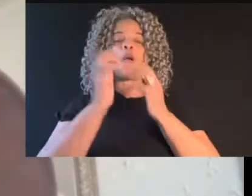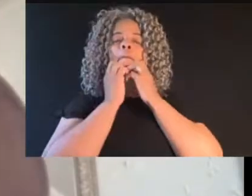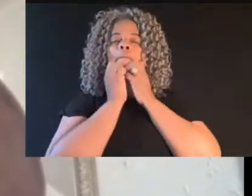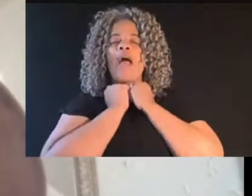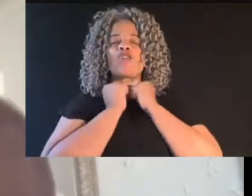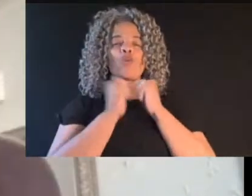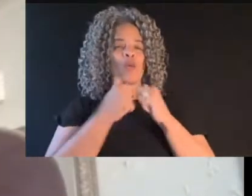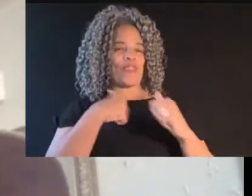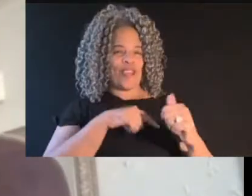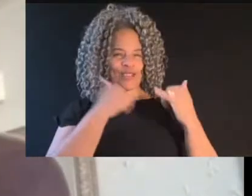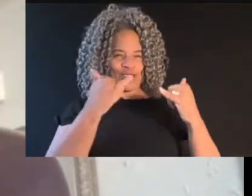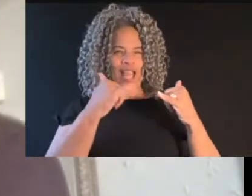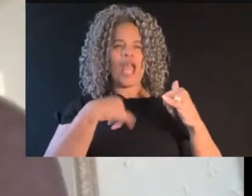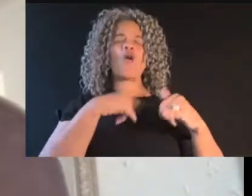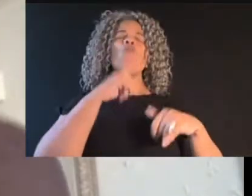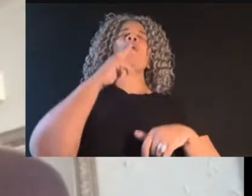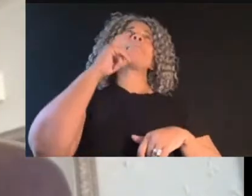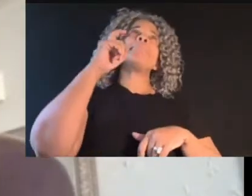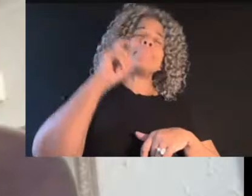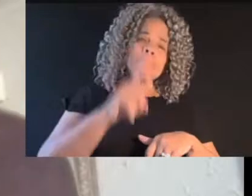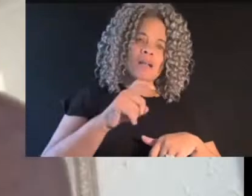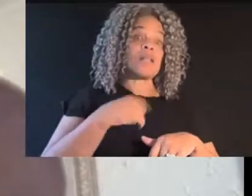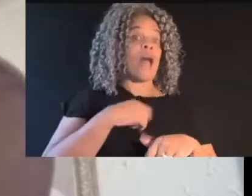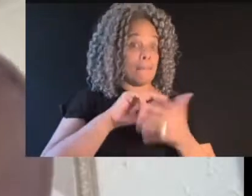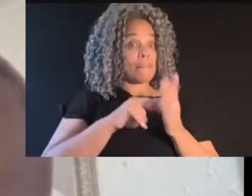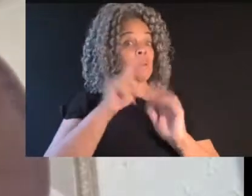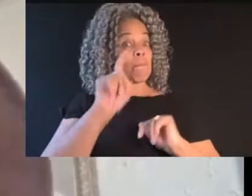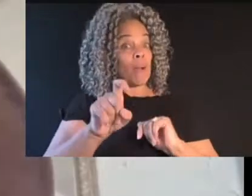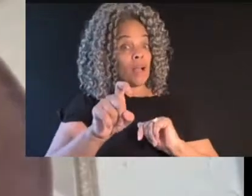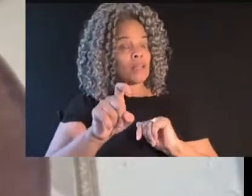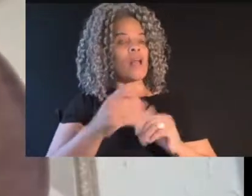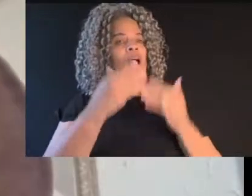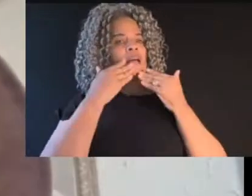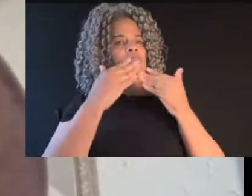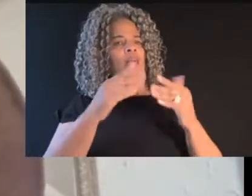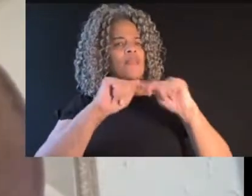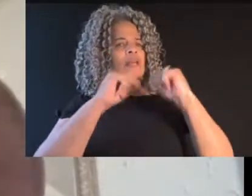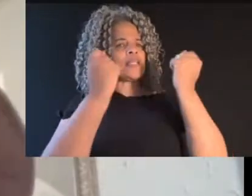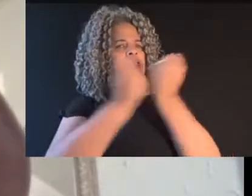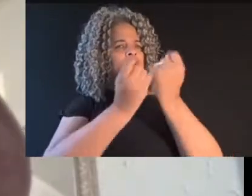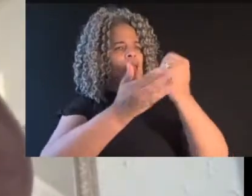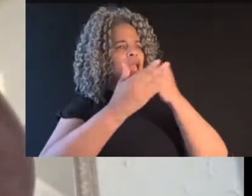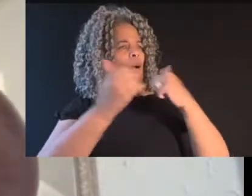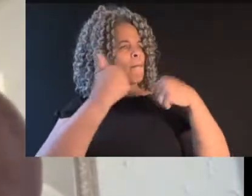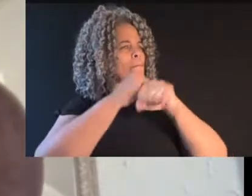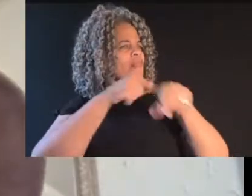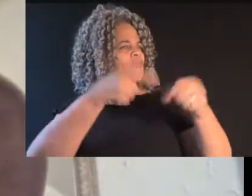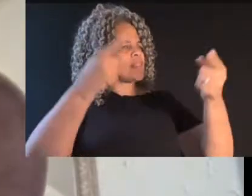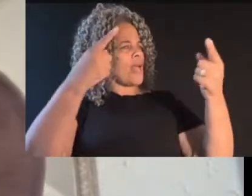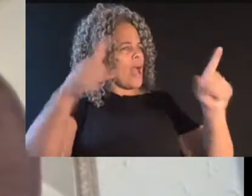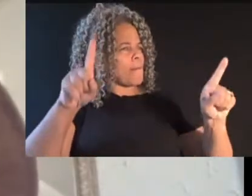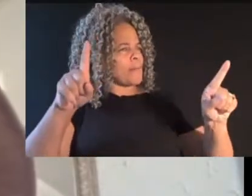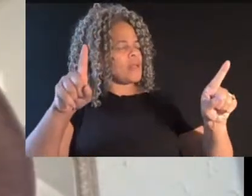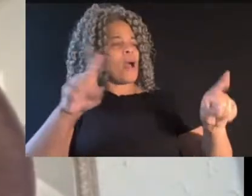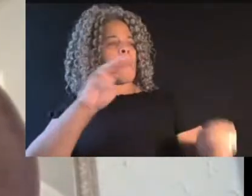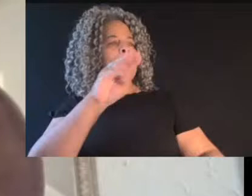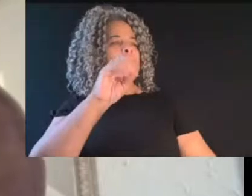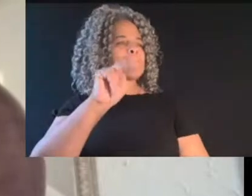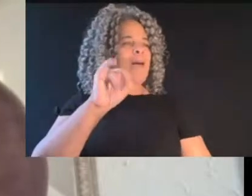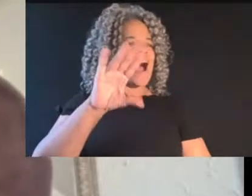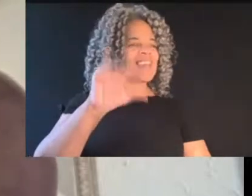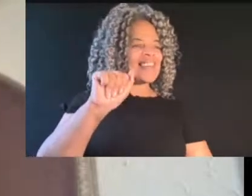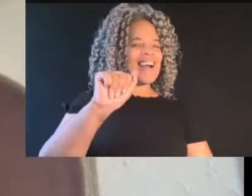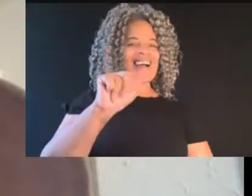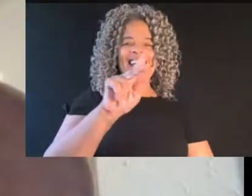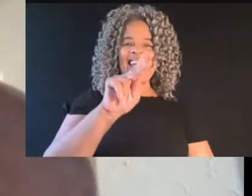We also must, and I mean must, thank the team that helped make this happen. Monica,